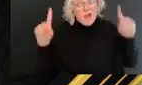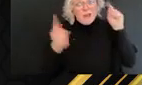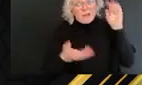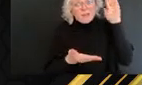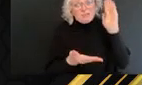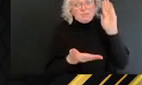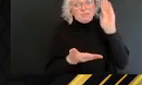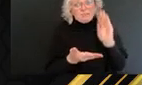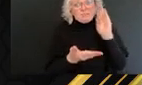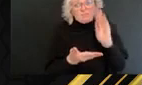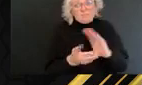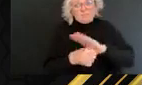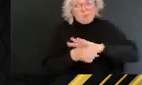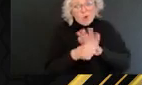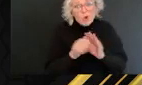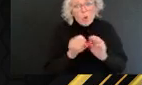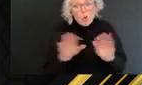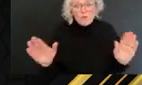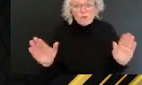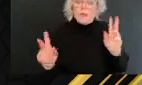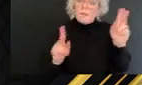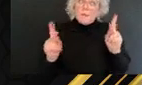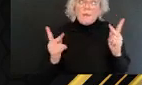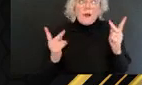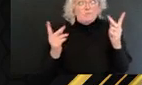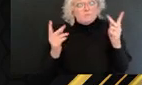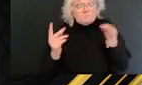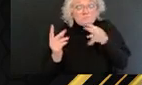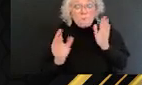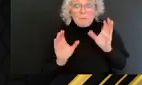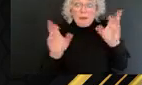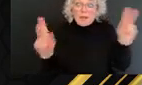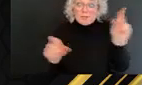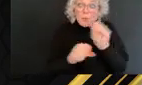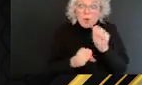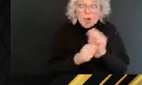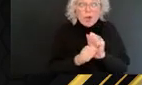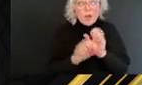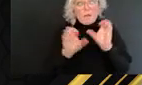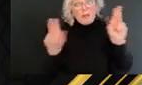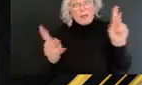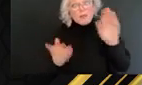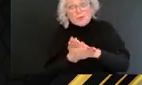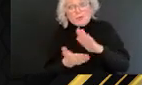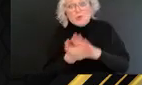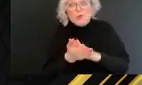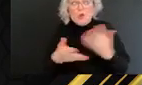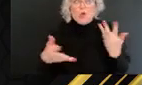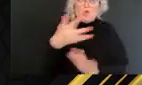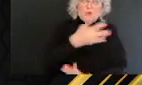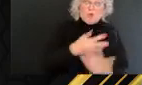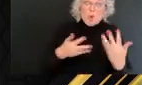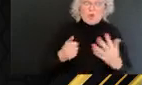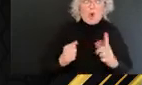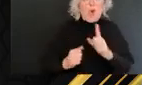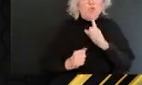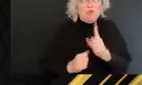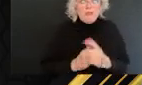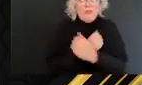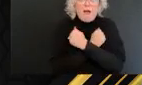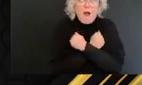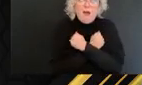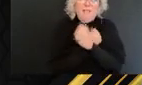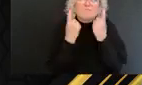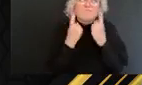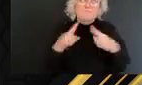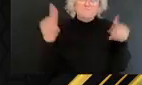global pandemic. Lots of people are returning back to the workplace, to school, to socializing, to real hugs,